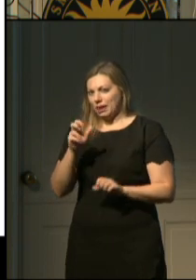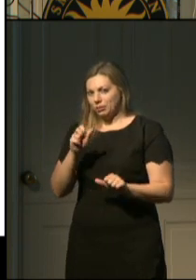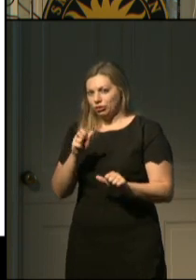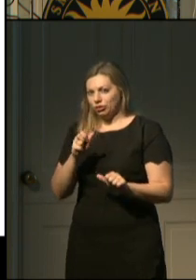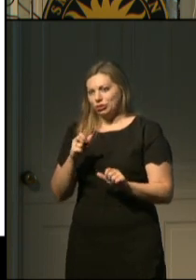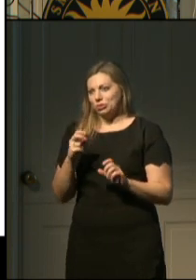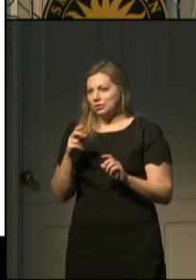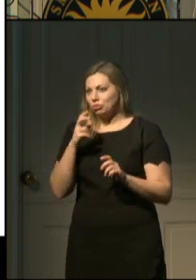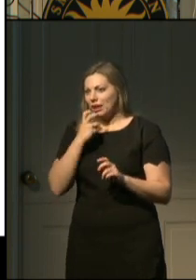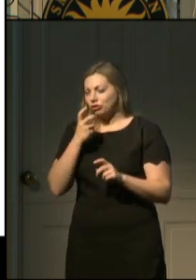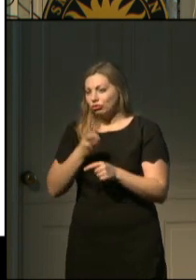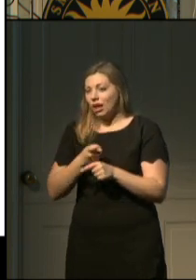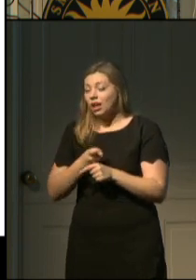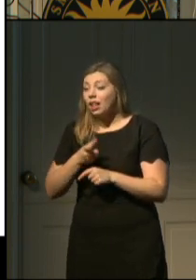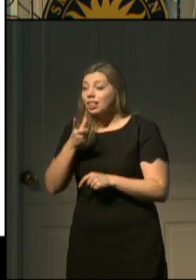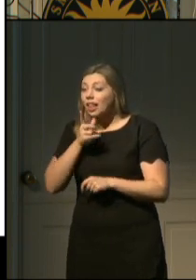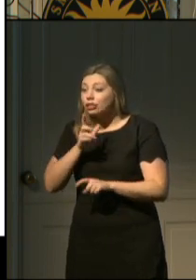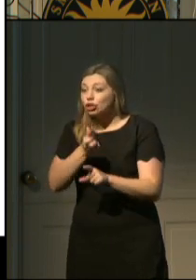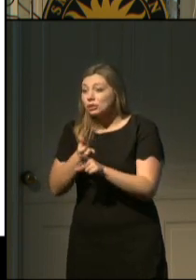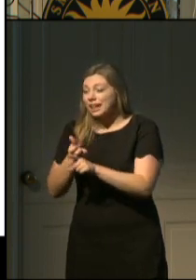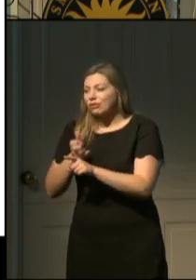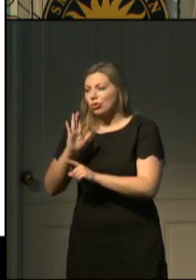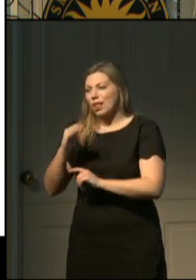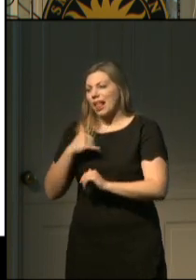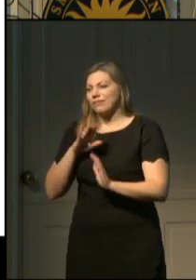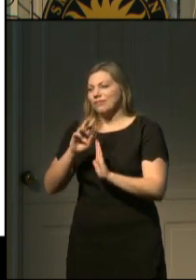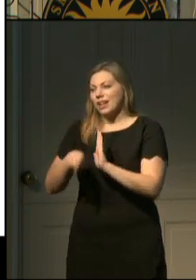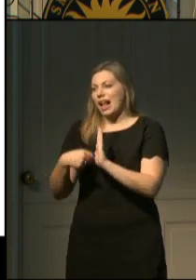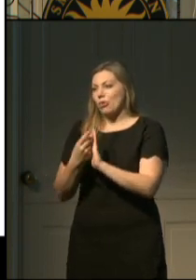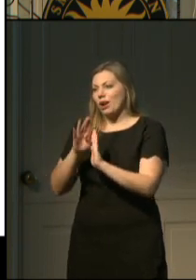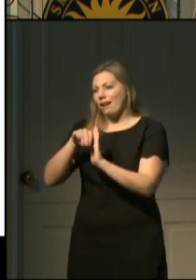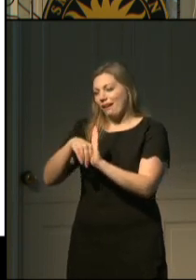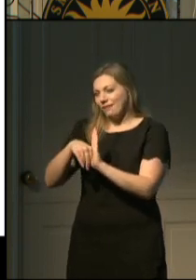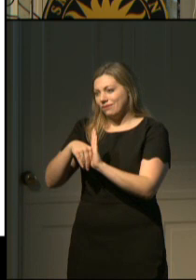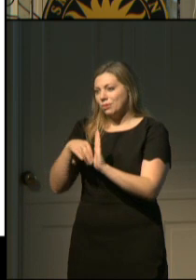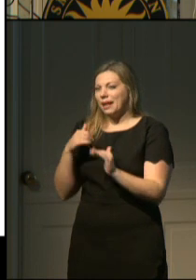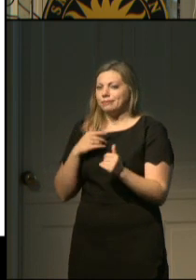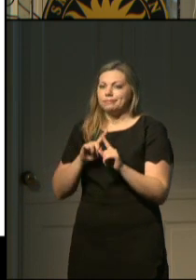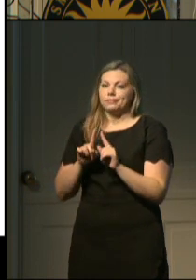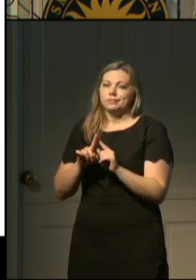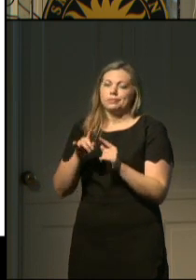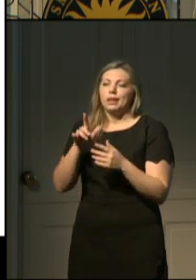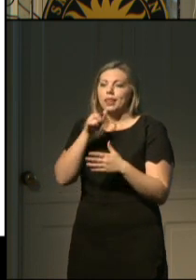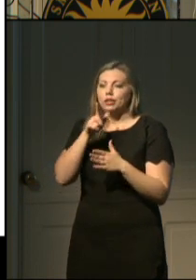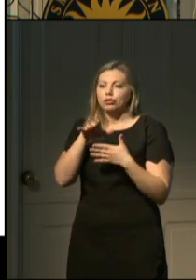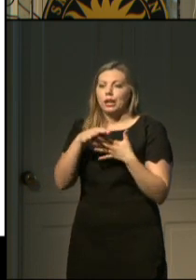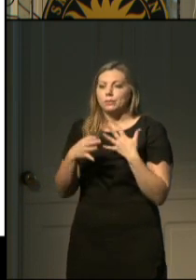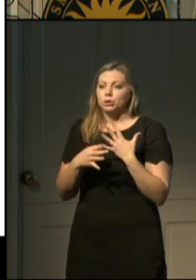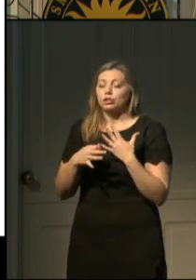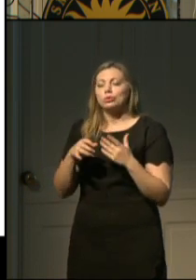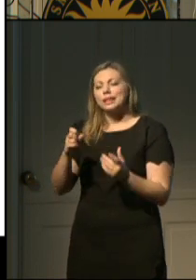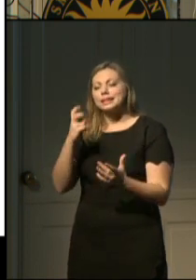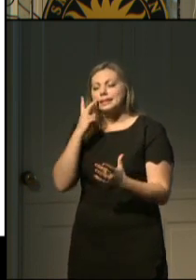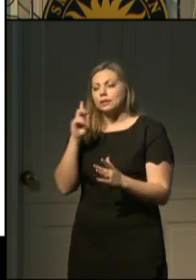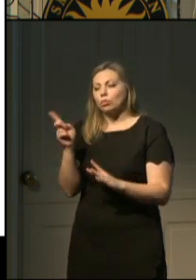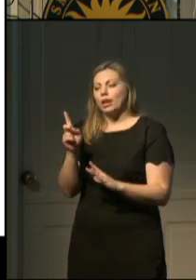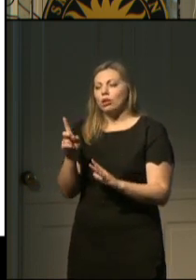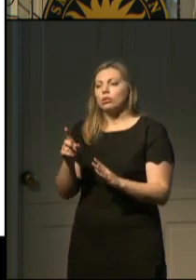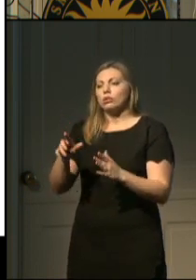be on your own. You'll have an hour and a half. There are various lunch options in the area. They are listed also on the back of your